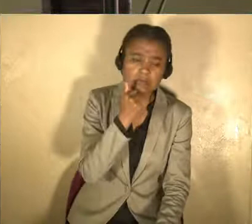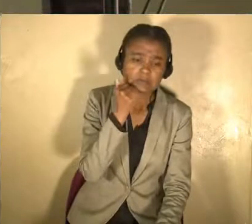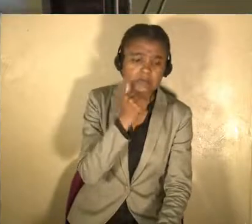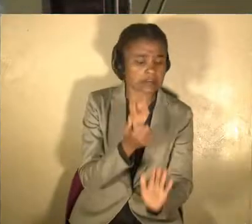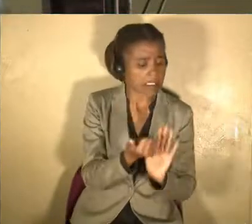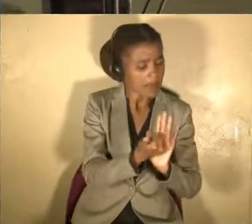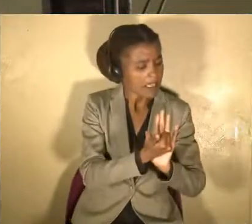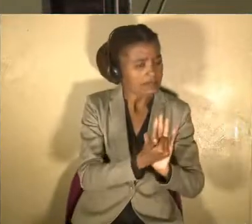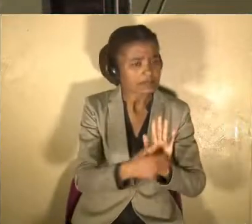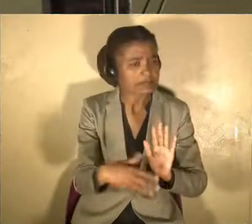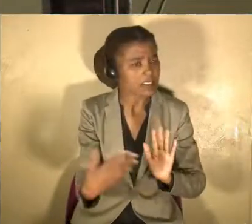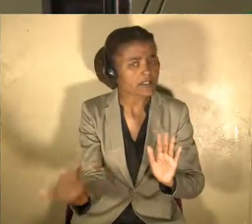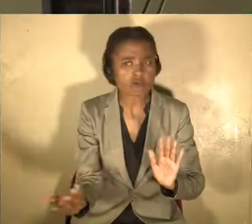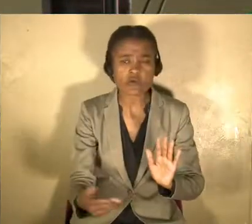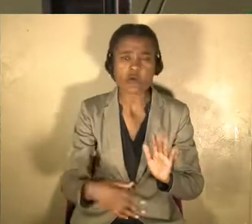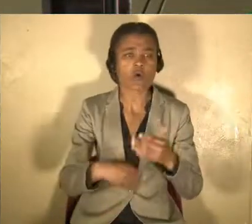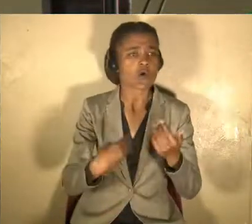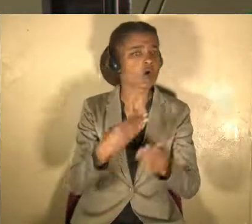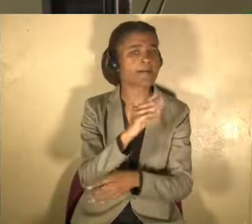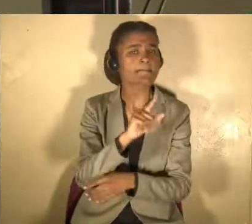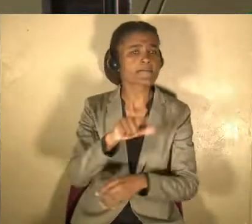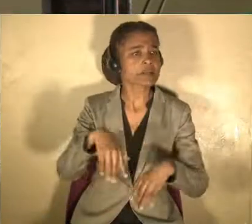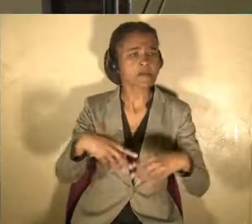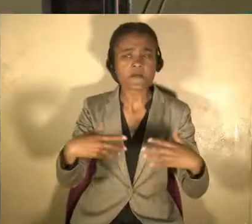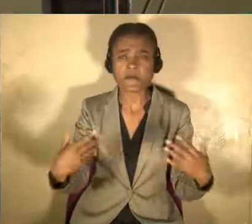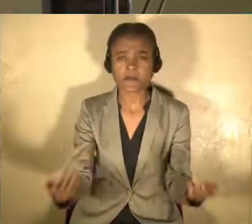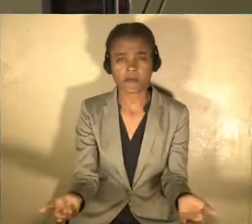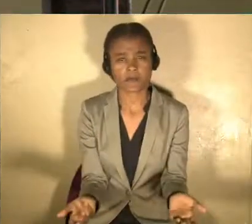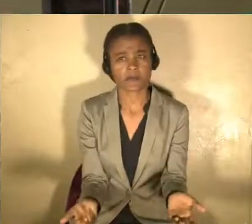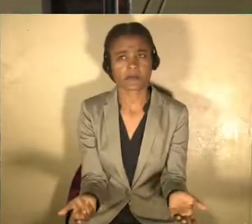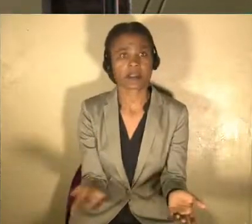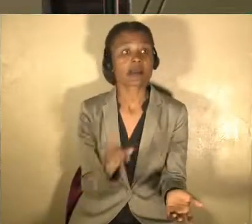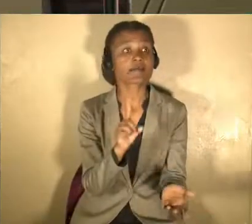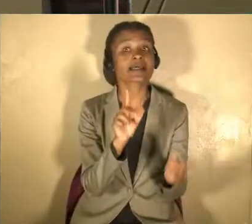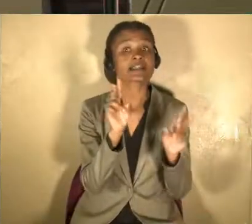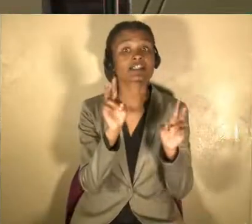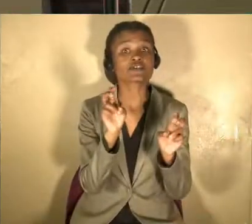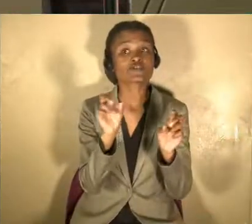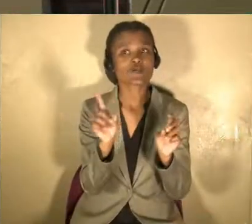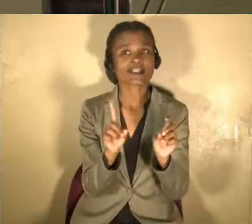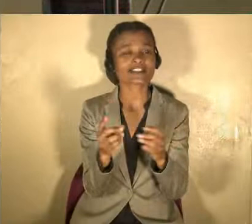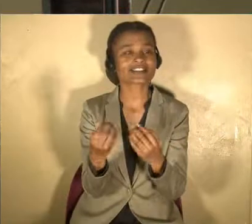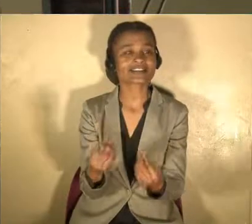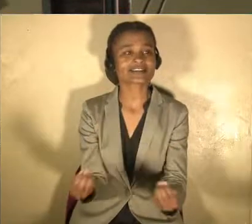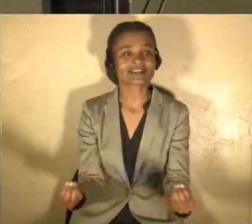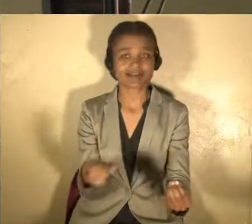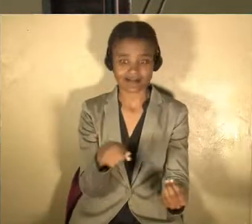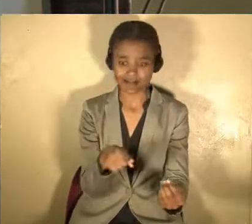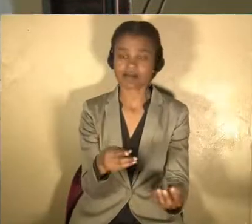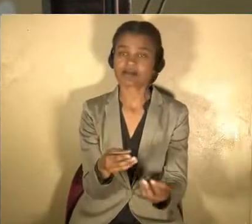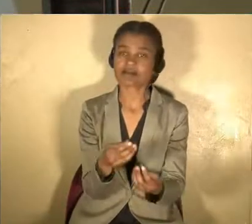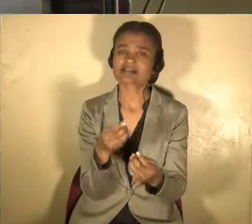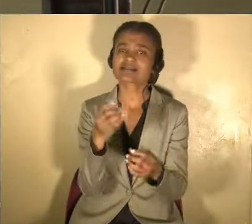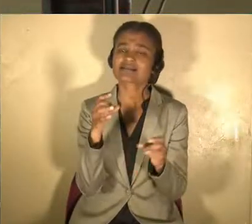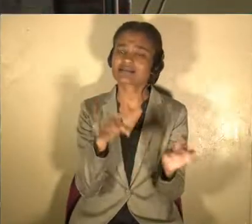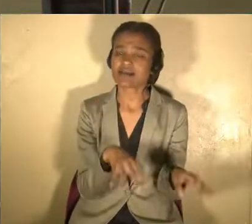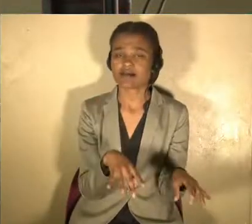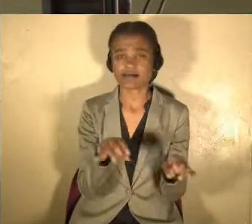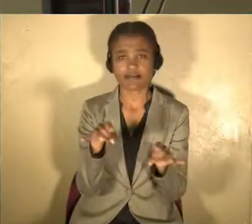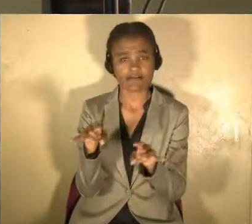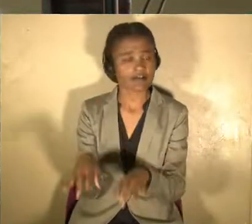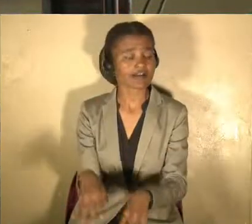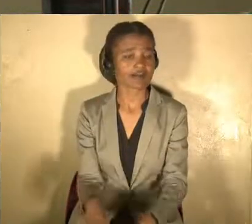And subsequently, at the end of the day, children are the ones that is going to suffer again. The shortage of